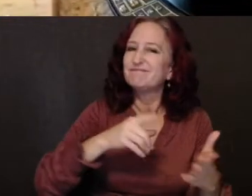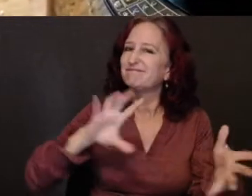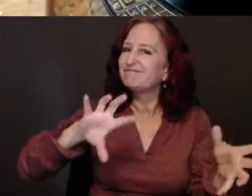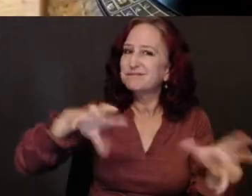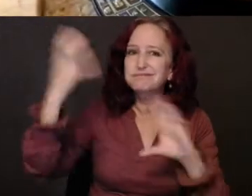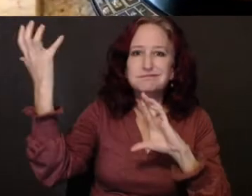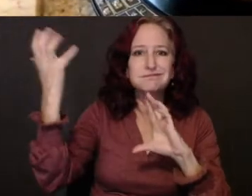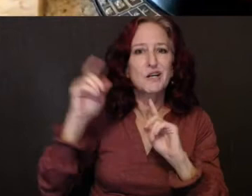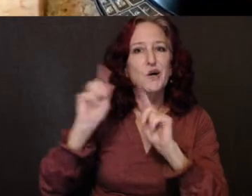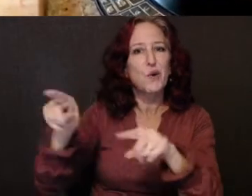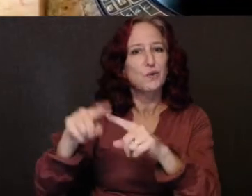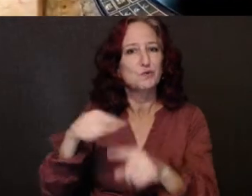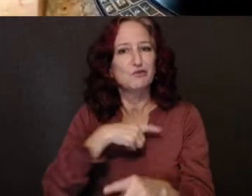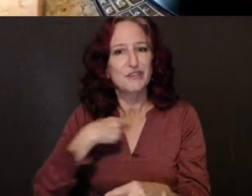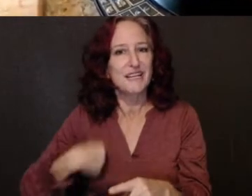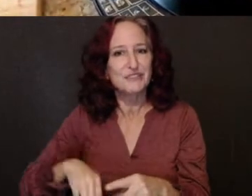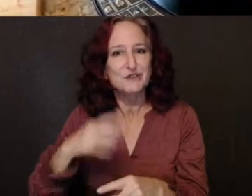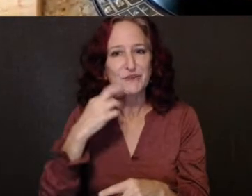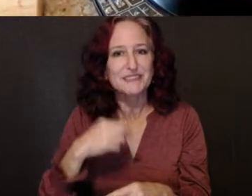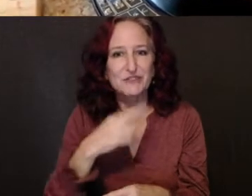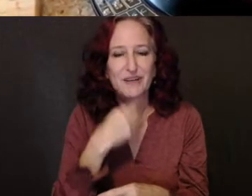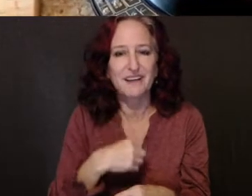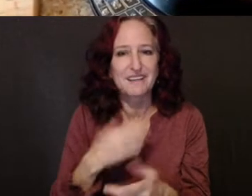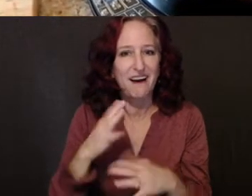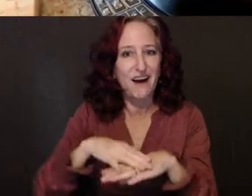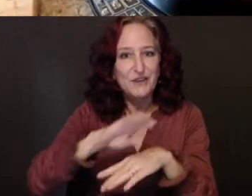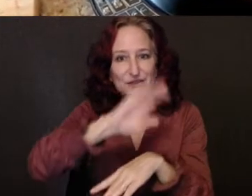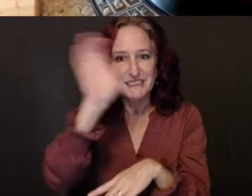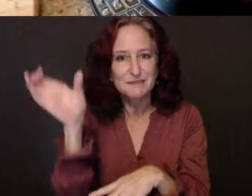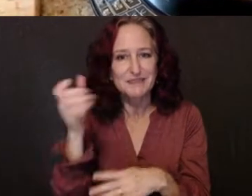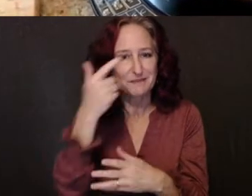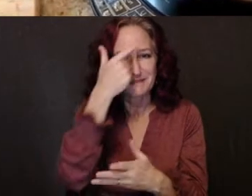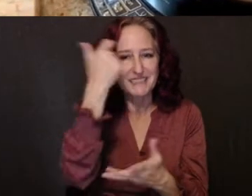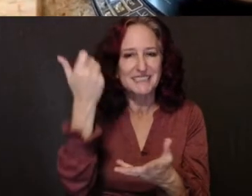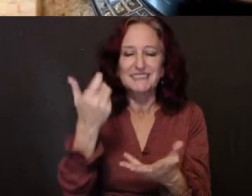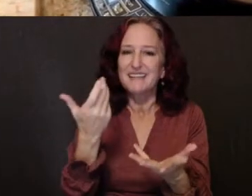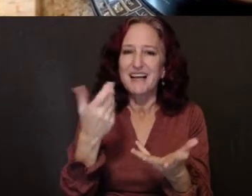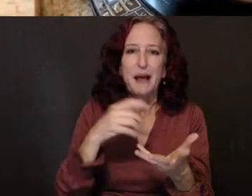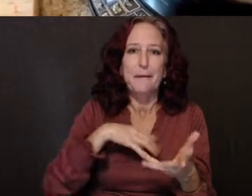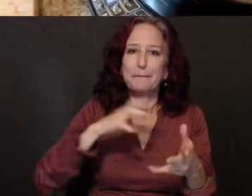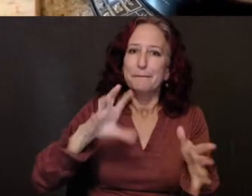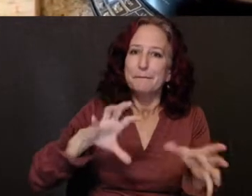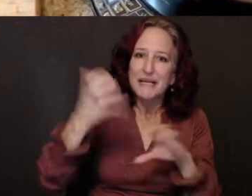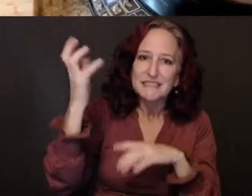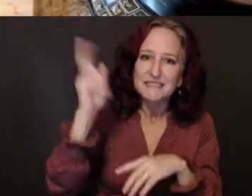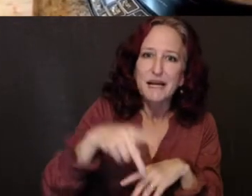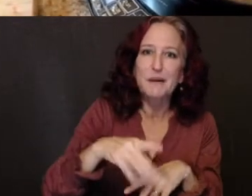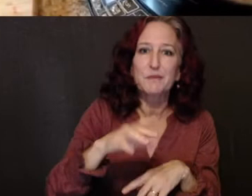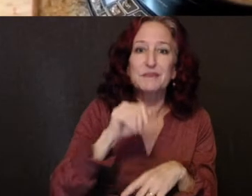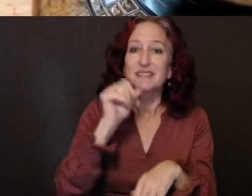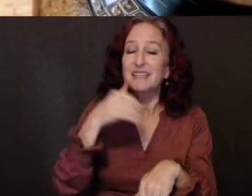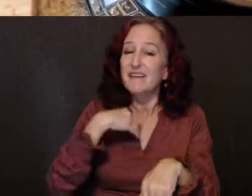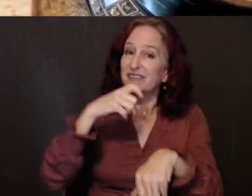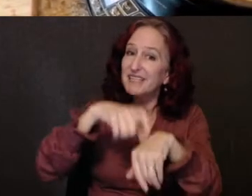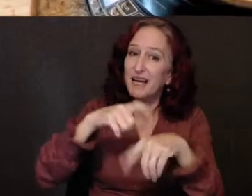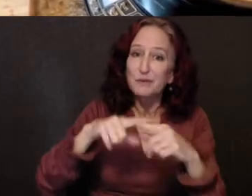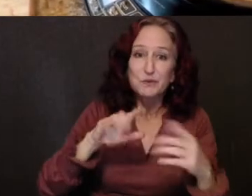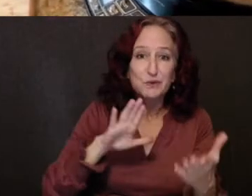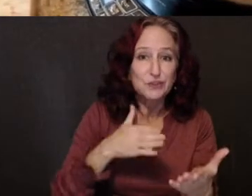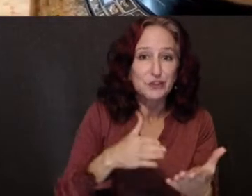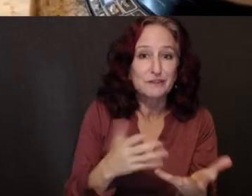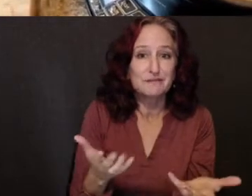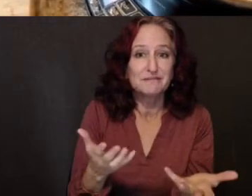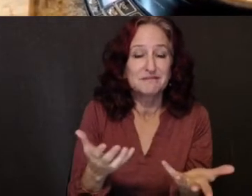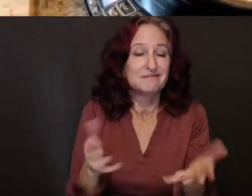it's happened. I've been that guy that ended up at the you know, the Chinese restaurant on Christmas Day